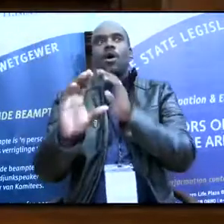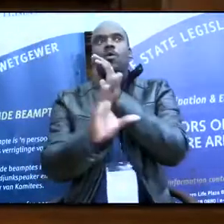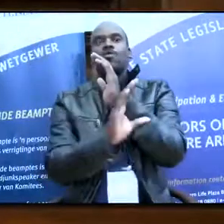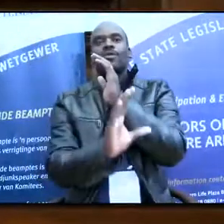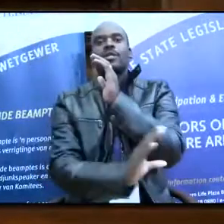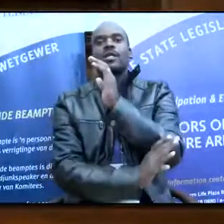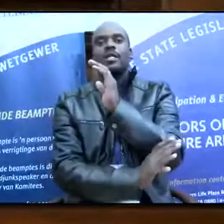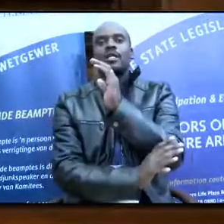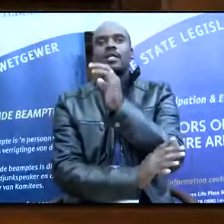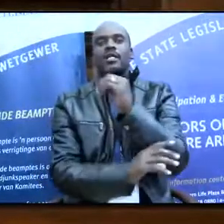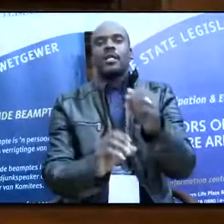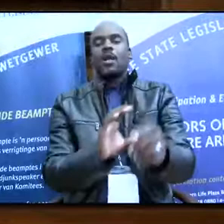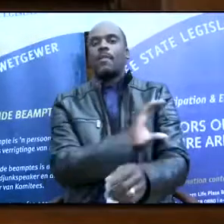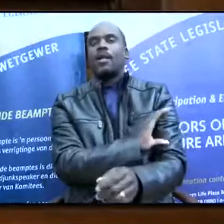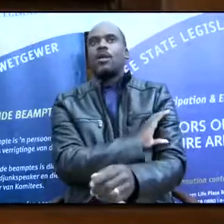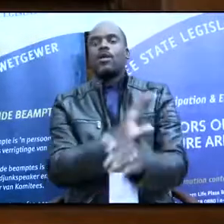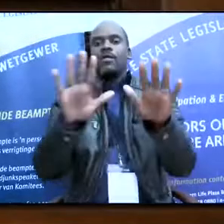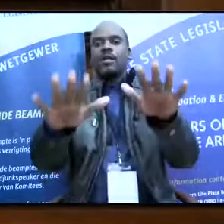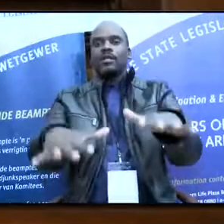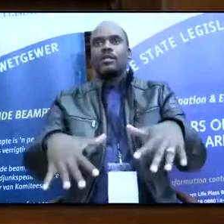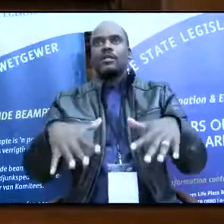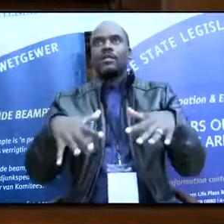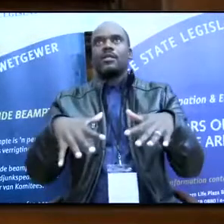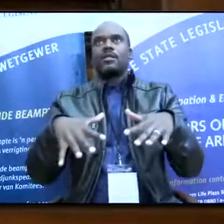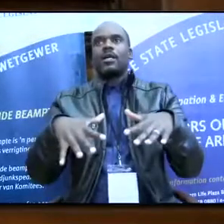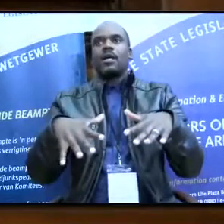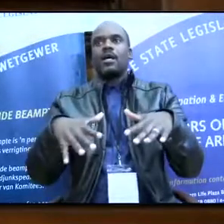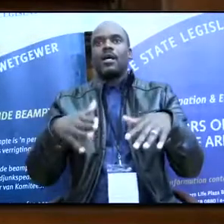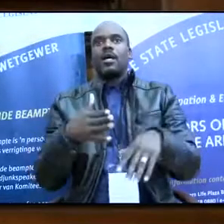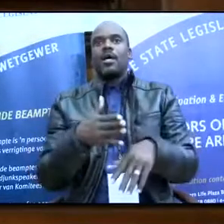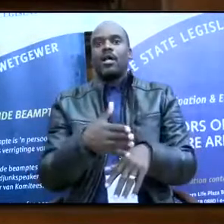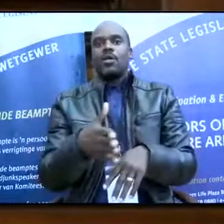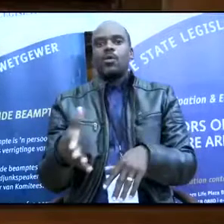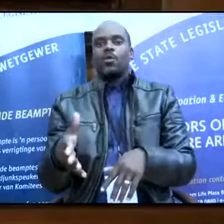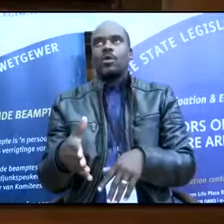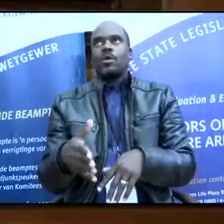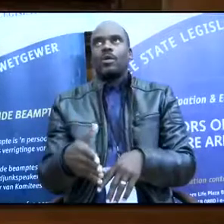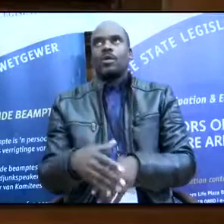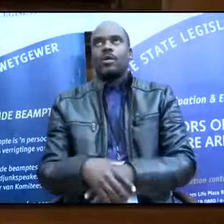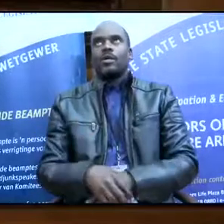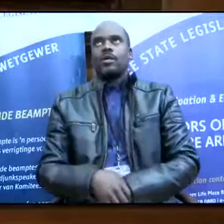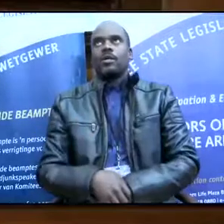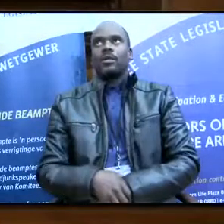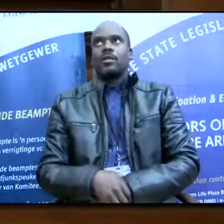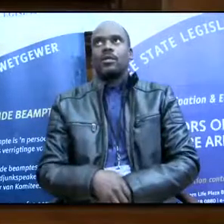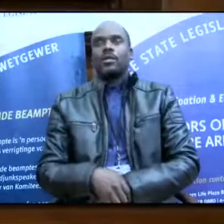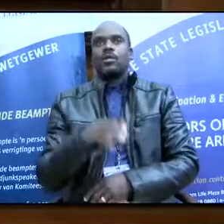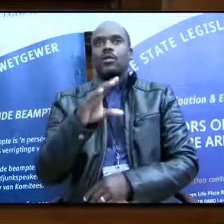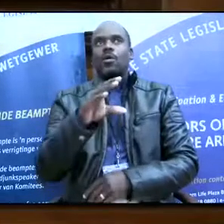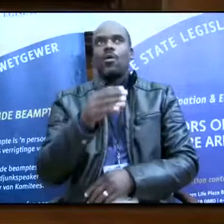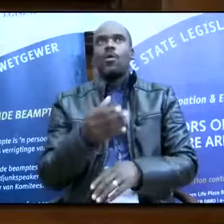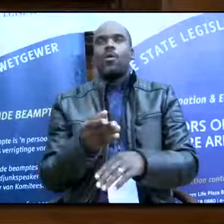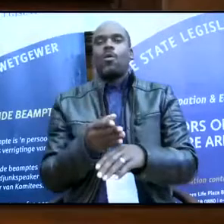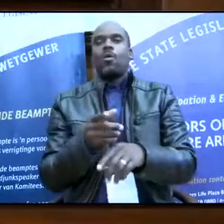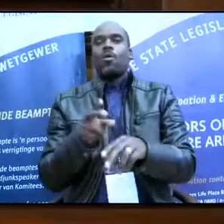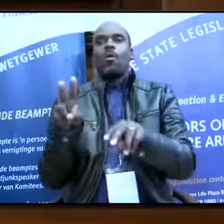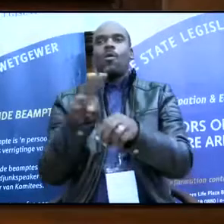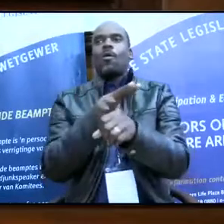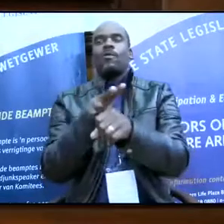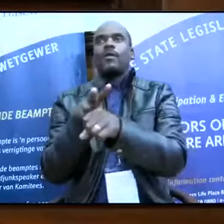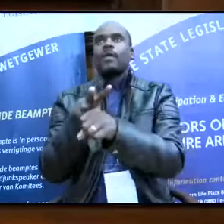mandate of the legislature are actually to make laws to oversight to